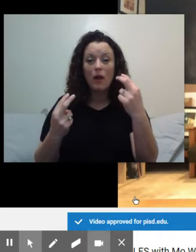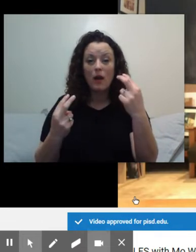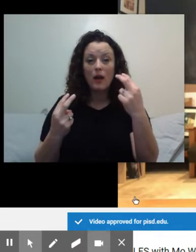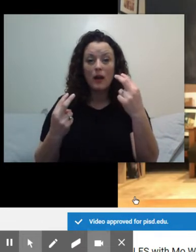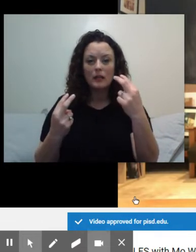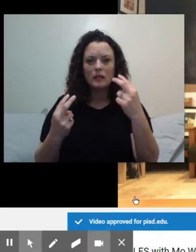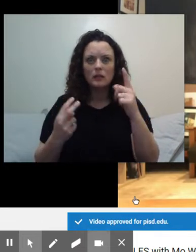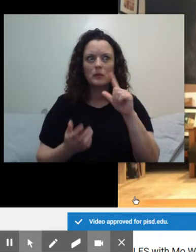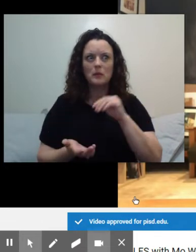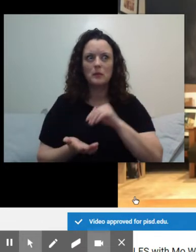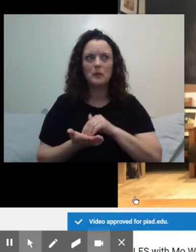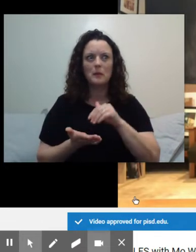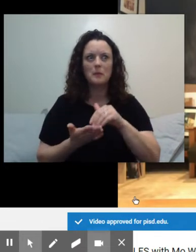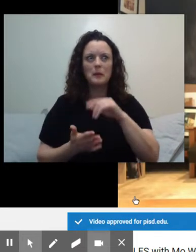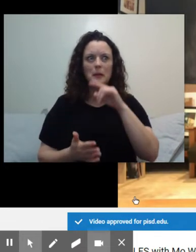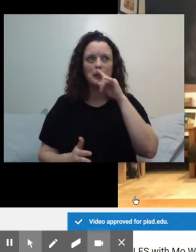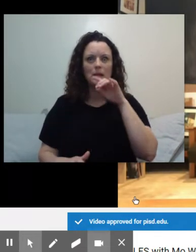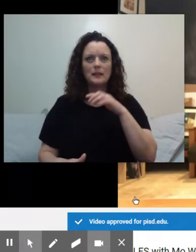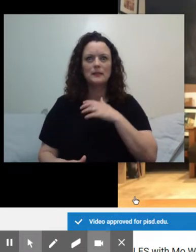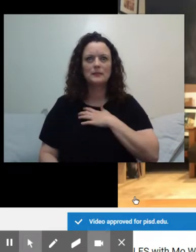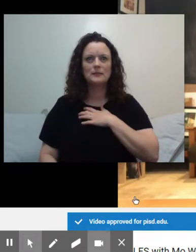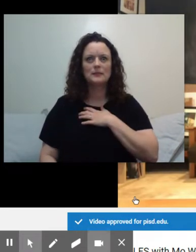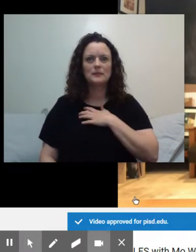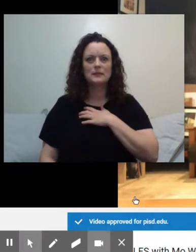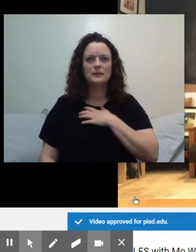1 million kids.